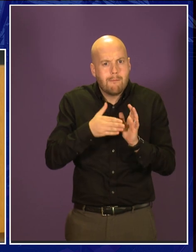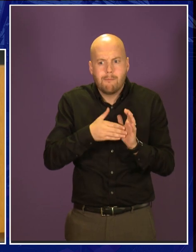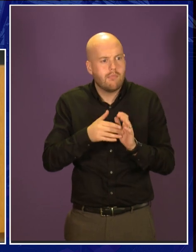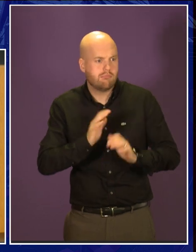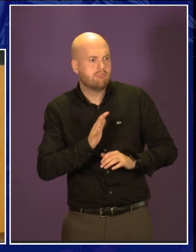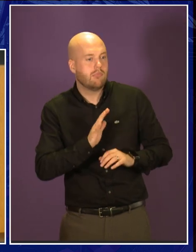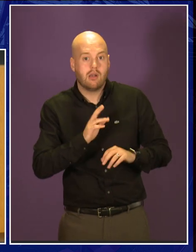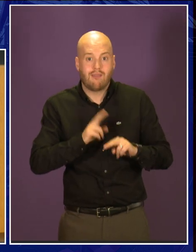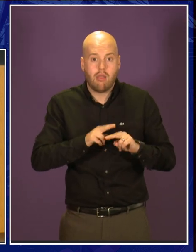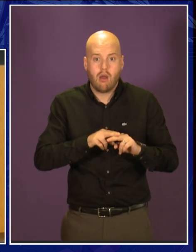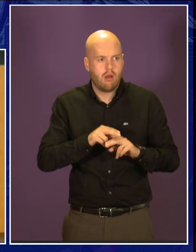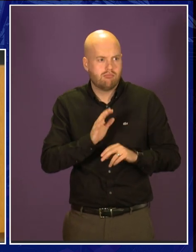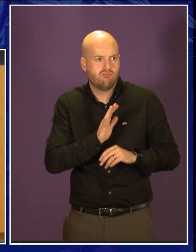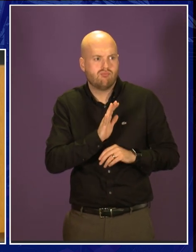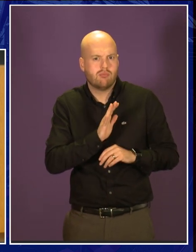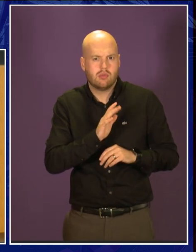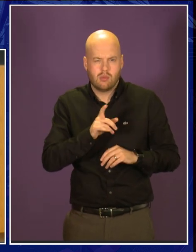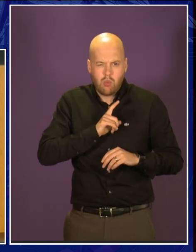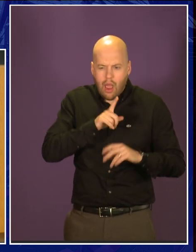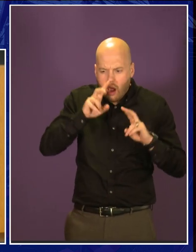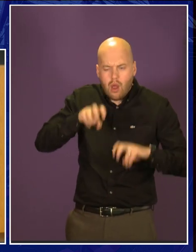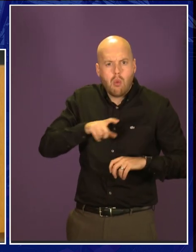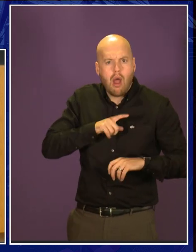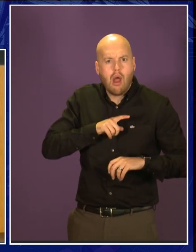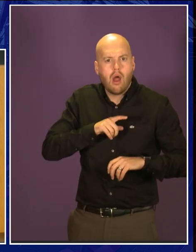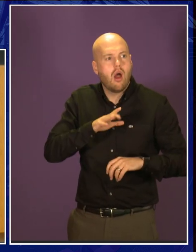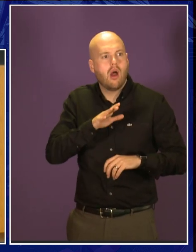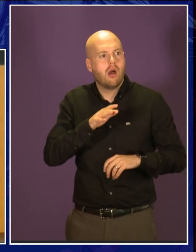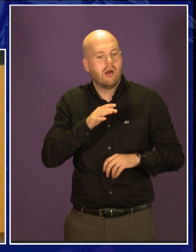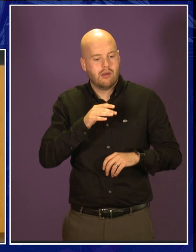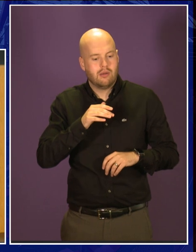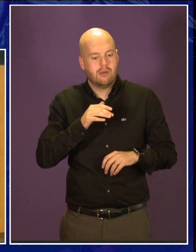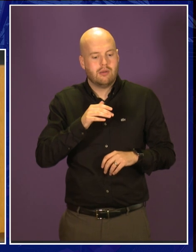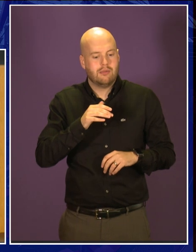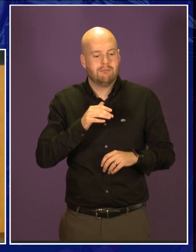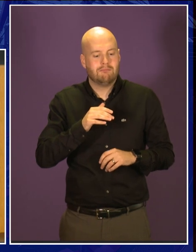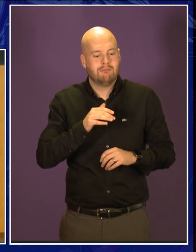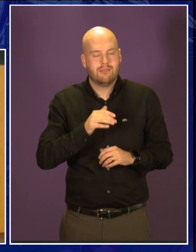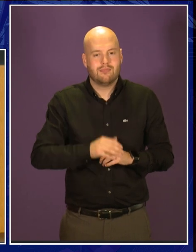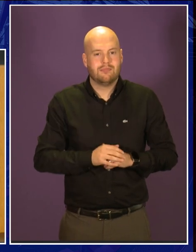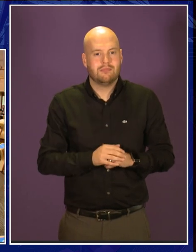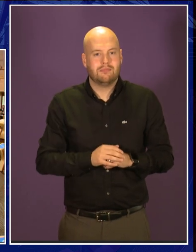No. Your what? Why you're searching for? Said, my PlayStation.